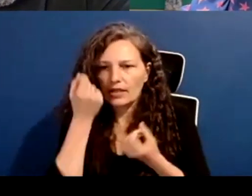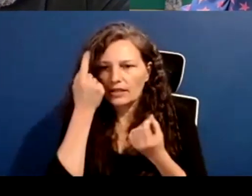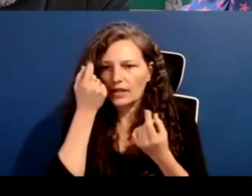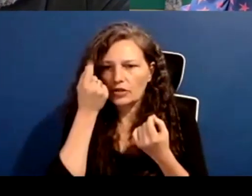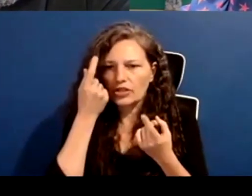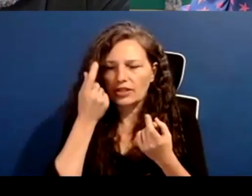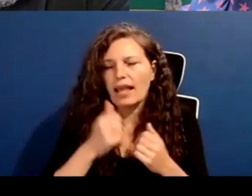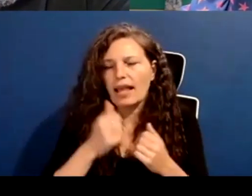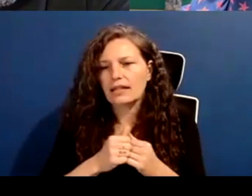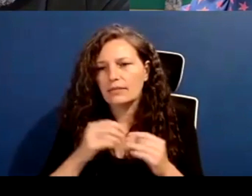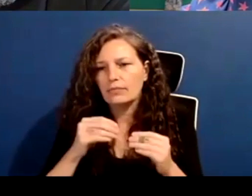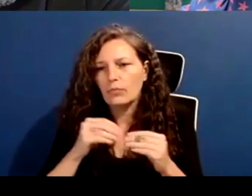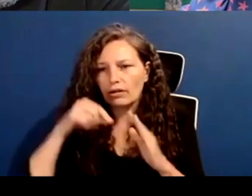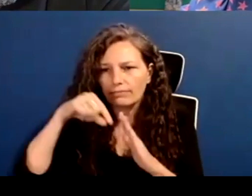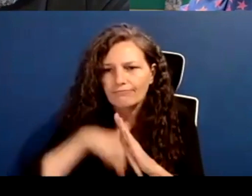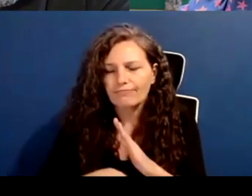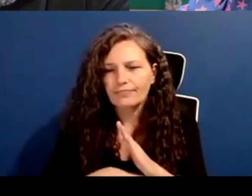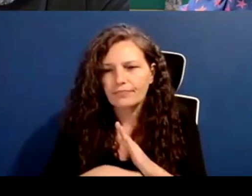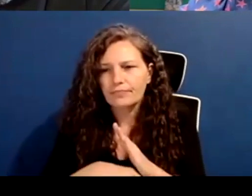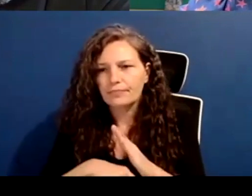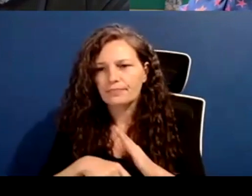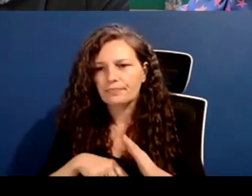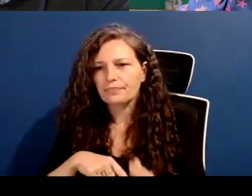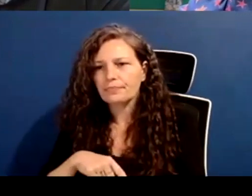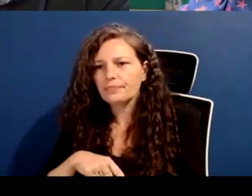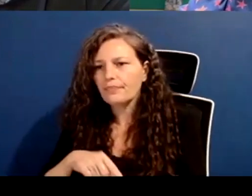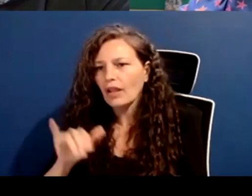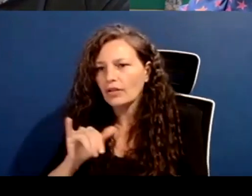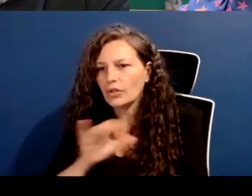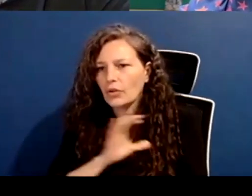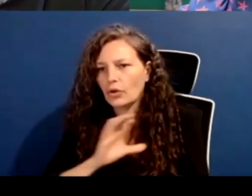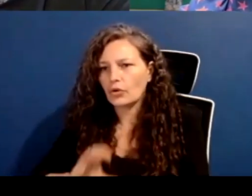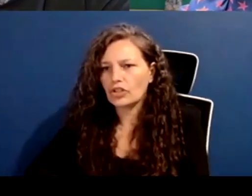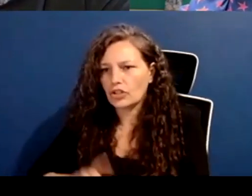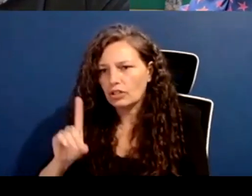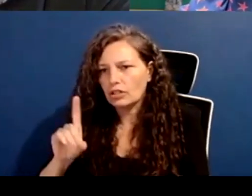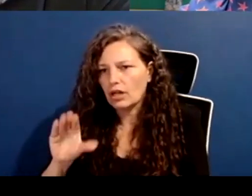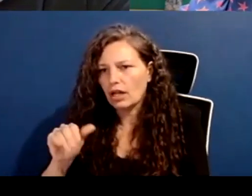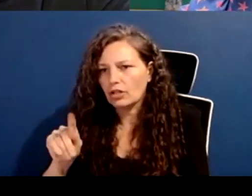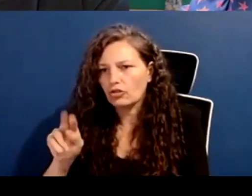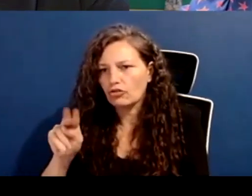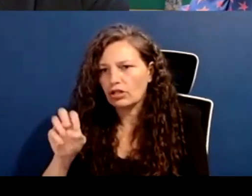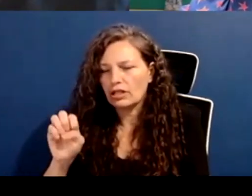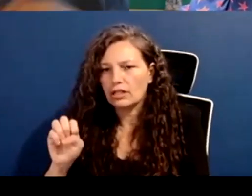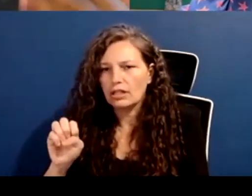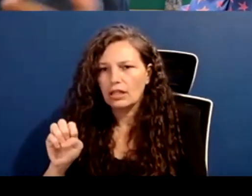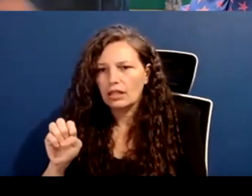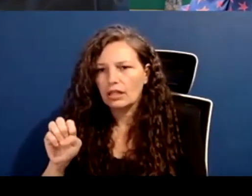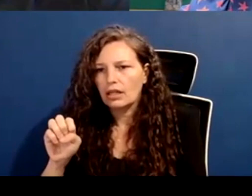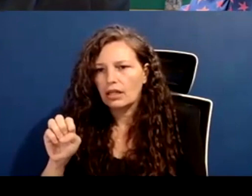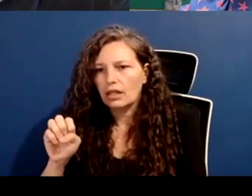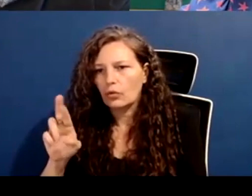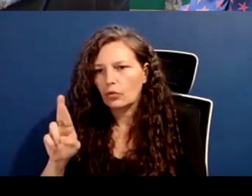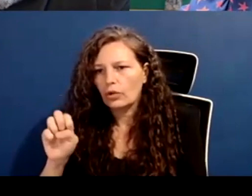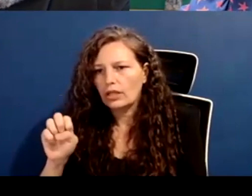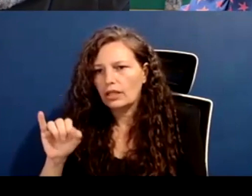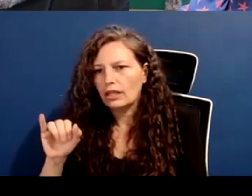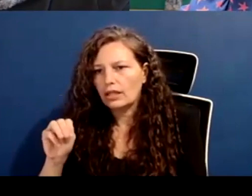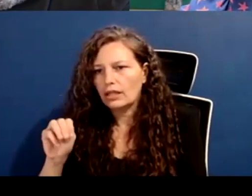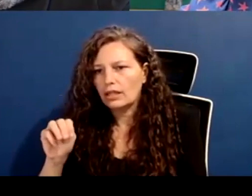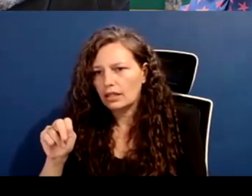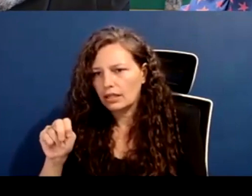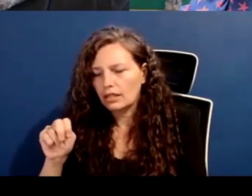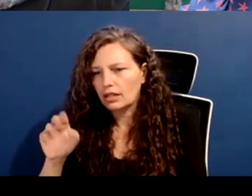further in the Christian doctrine of incarnation. And that is that we, in Christian tradition, we believe in a God